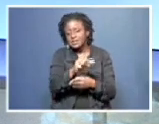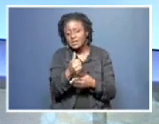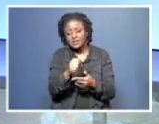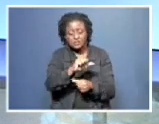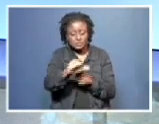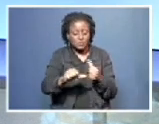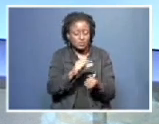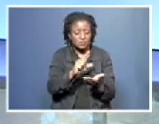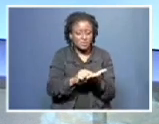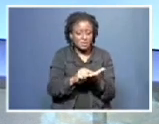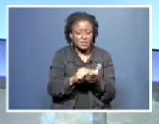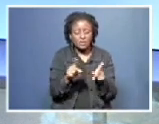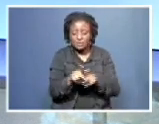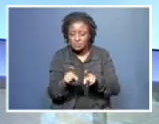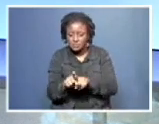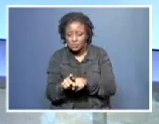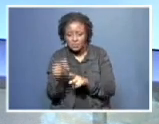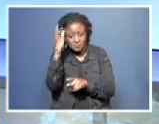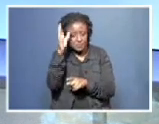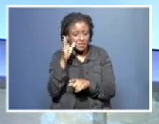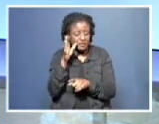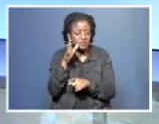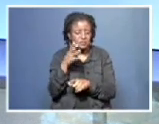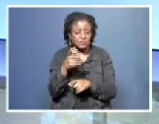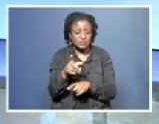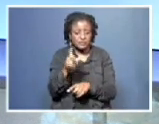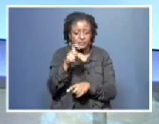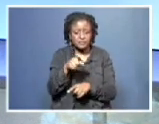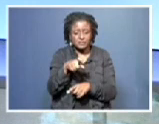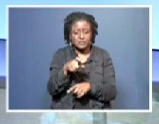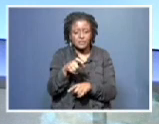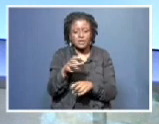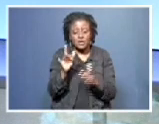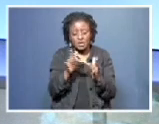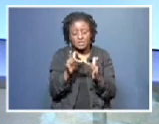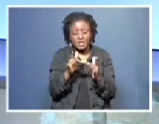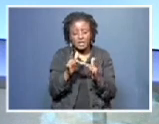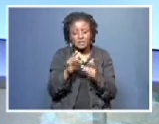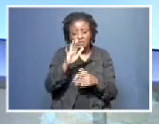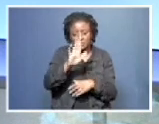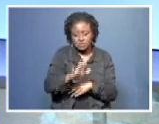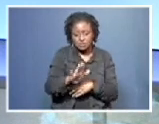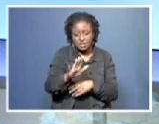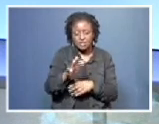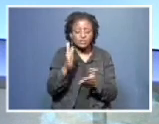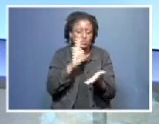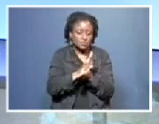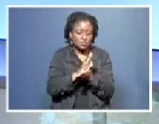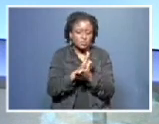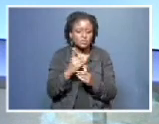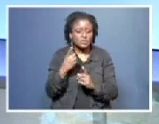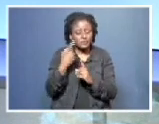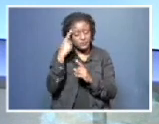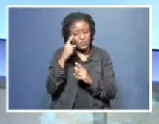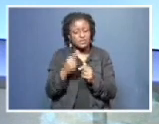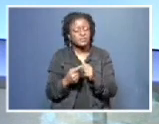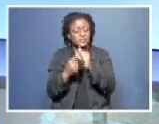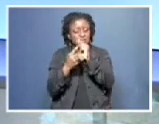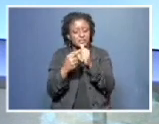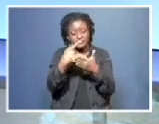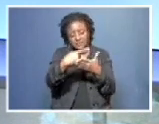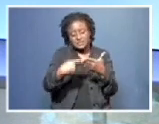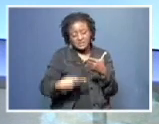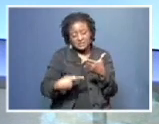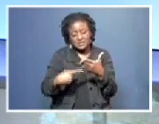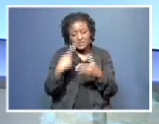media. Furthermore, parents should feel free to contact their child's school directly for specific details pertaining to the hybrid